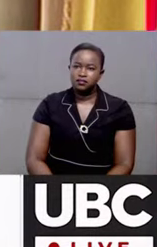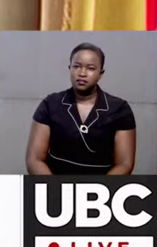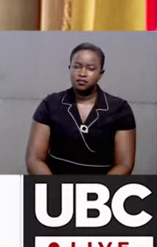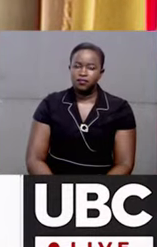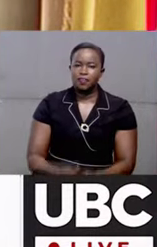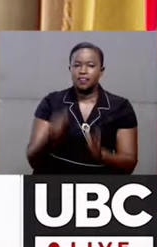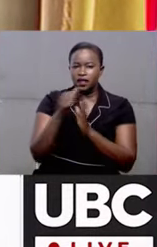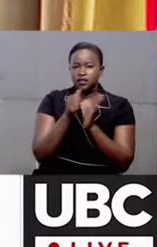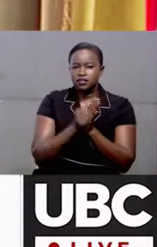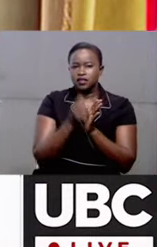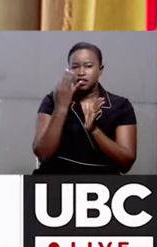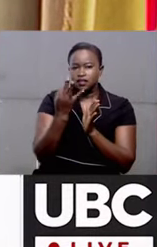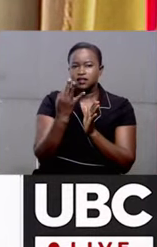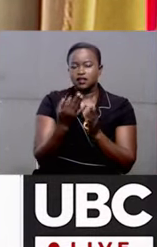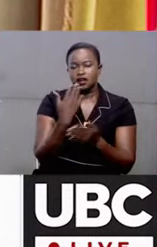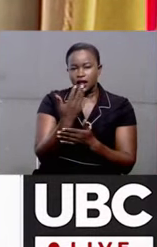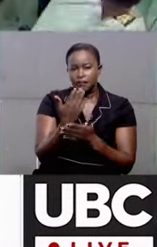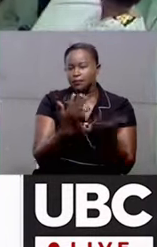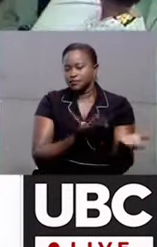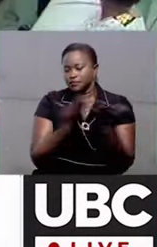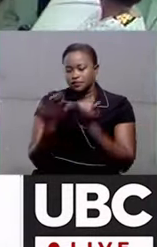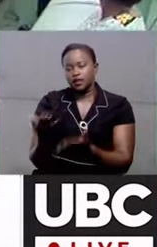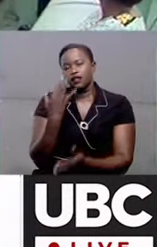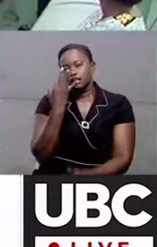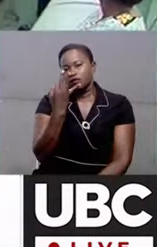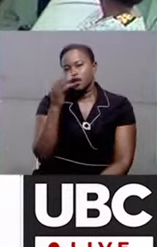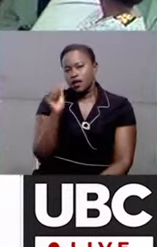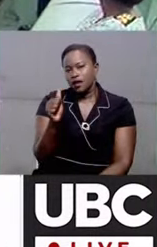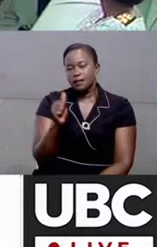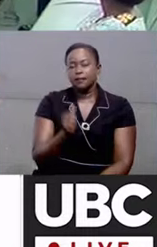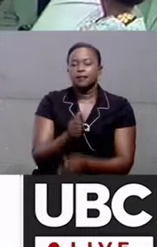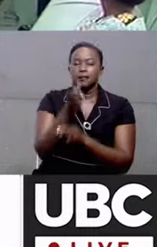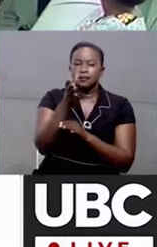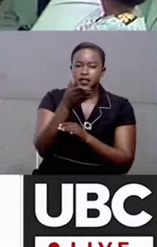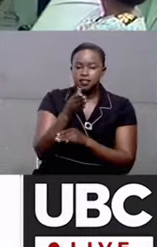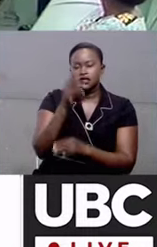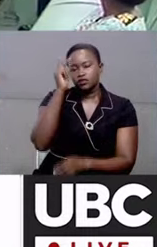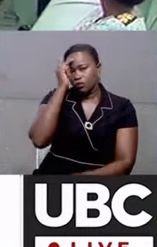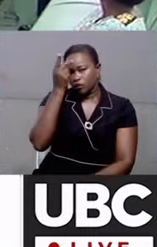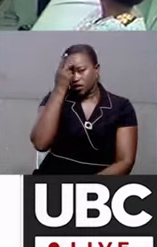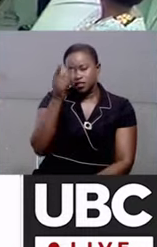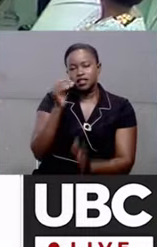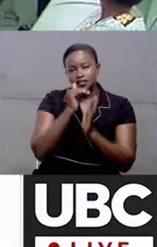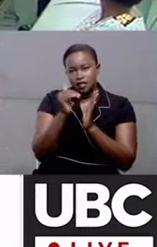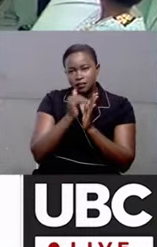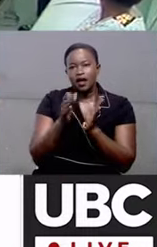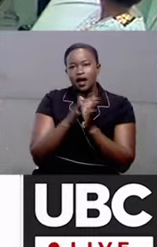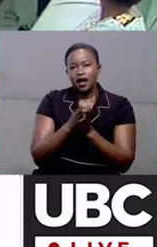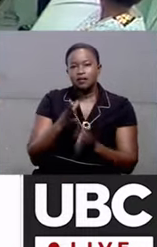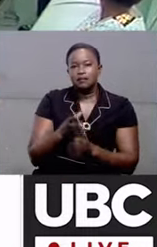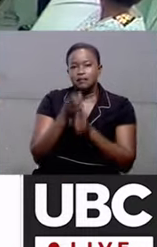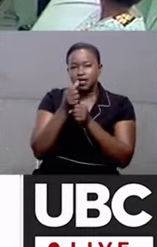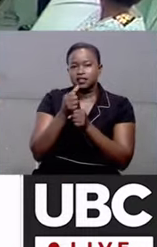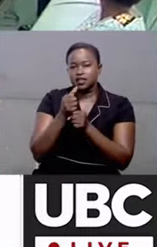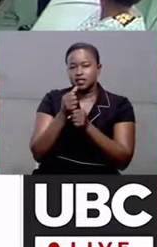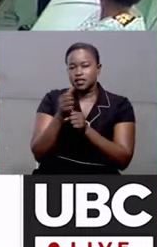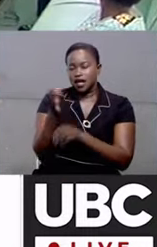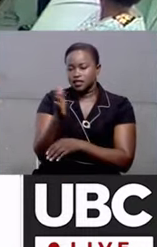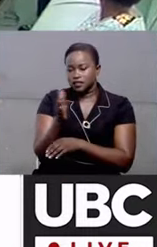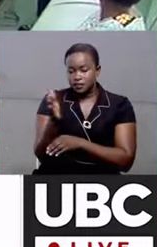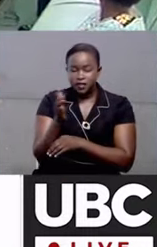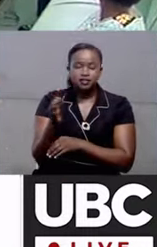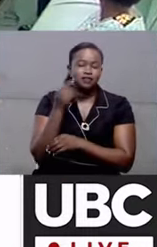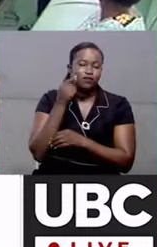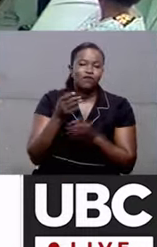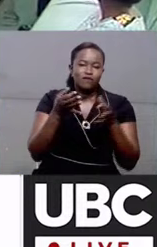Item 3, laying of papers, 3A, ministerial policy statements and budget estimates for the financial